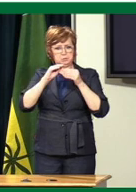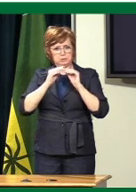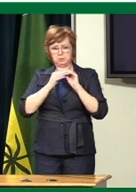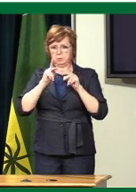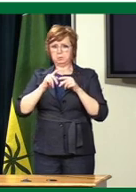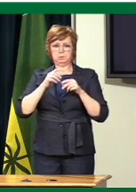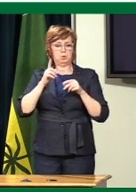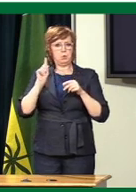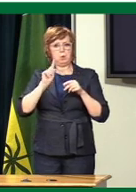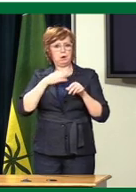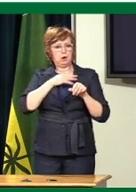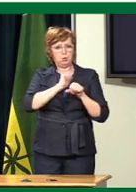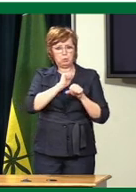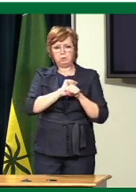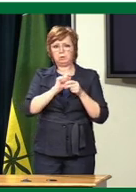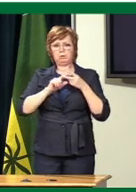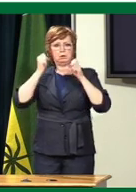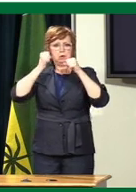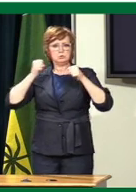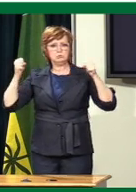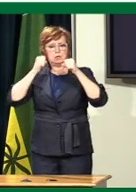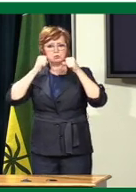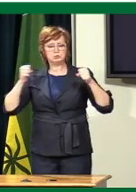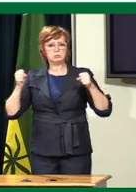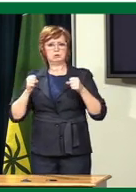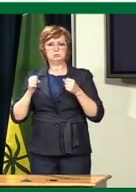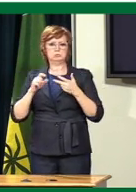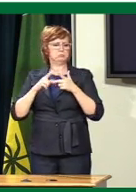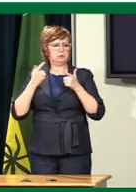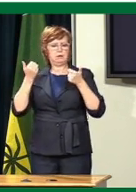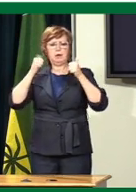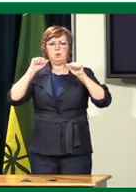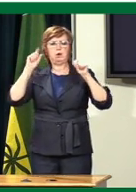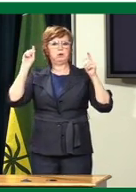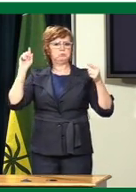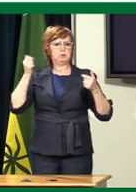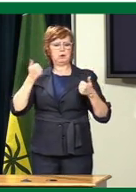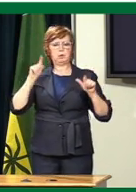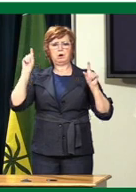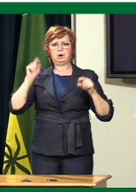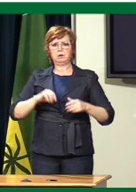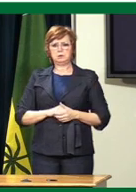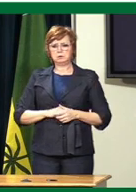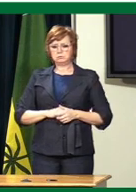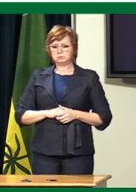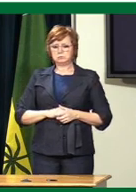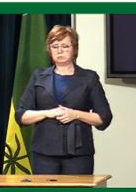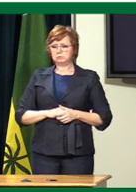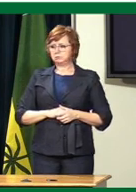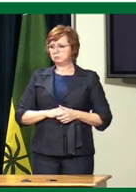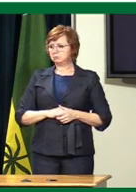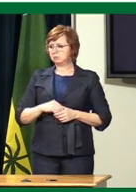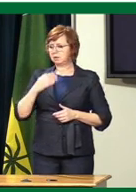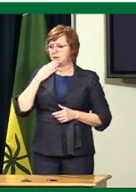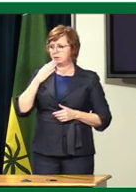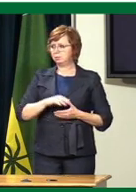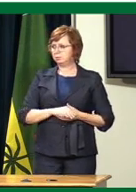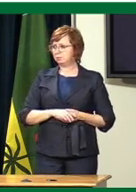workplace, whether we are exercising in a gym. The guidelines are designed to minimize that eventuality. Thank